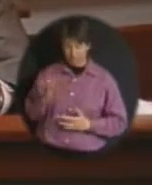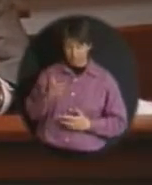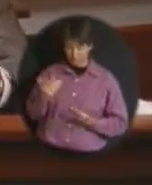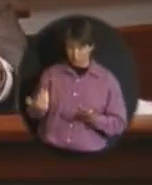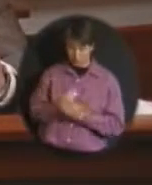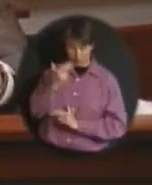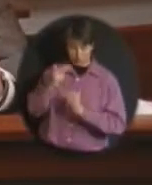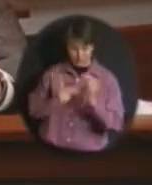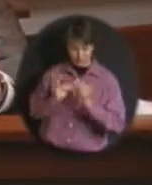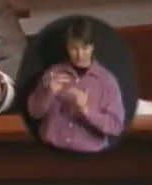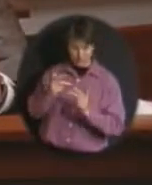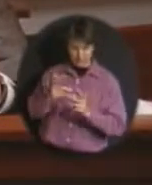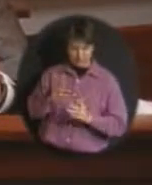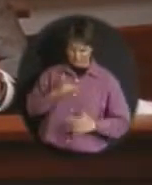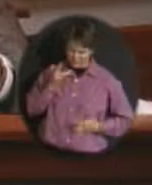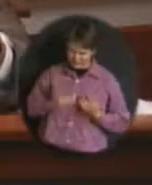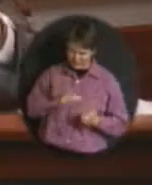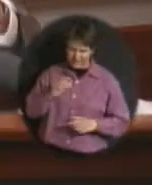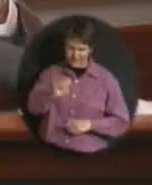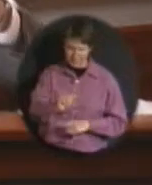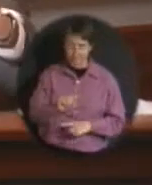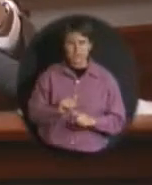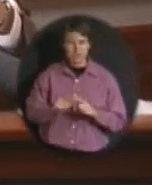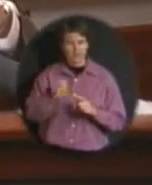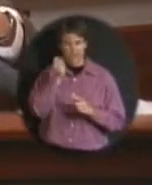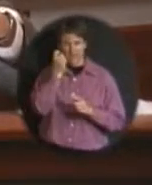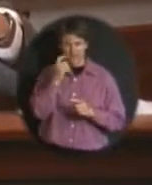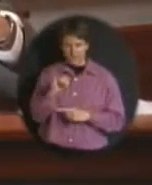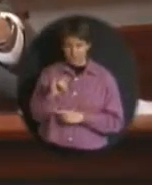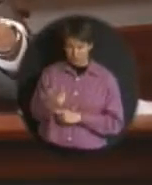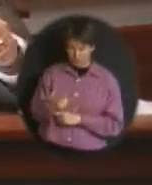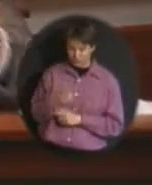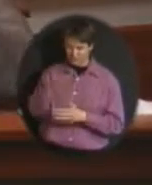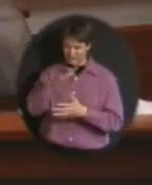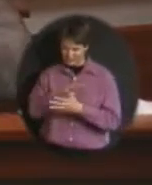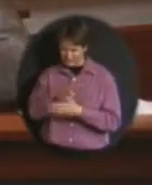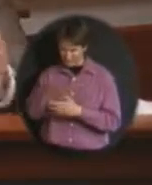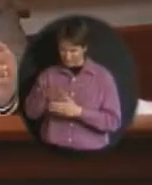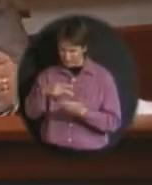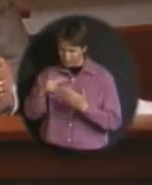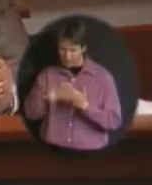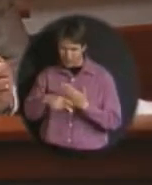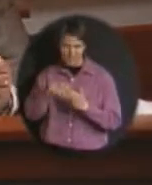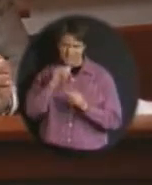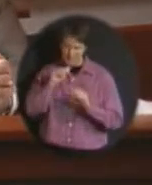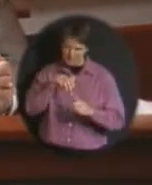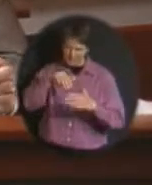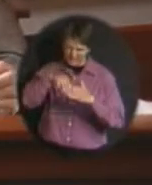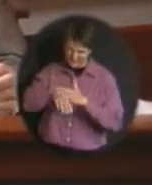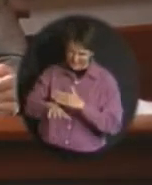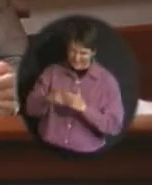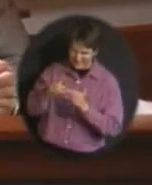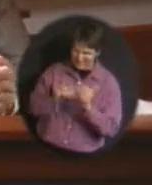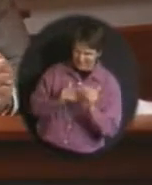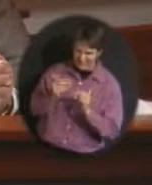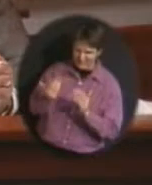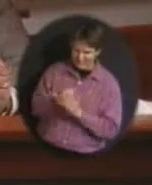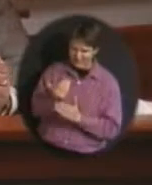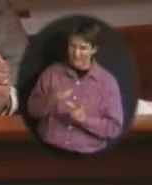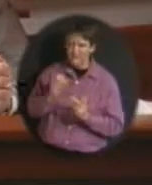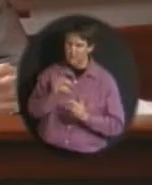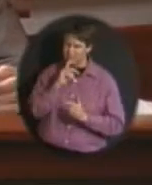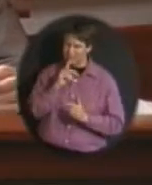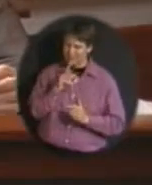built, but they have to temper that excitement because the juniors and seniors in the program are not going to be able to be in the new building, and so they're taking that